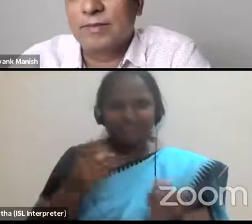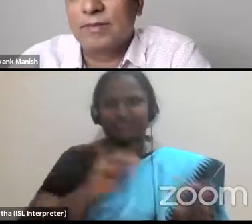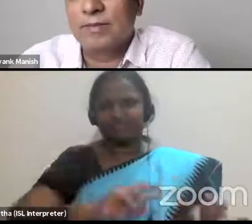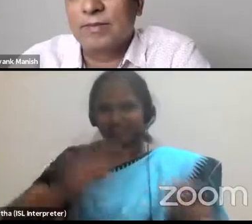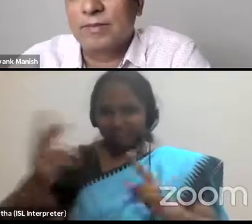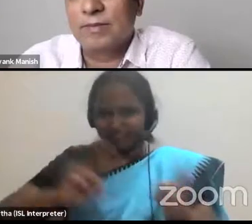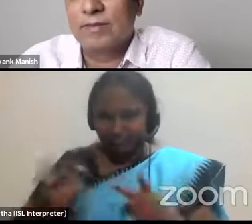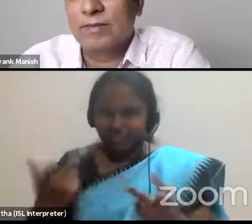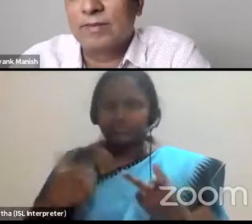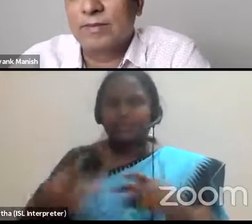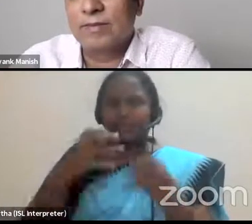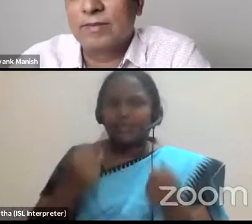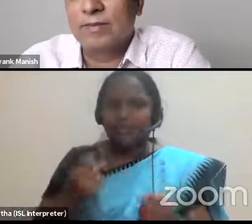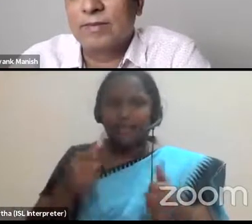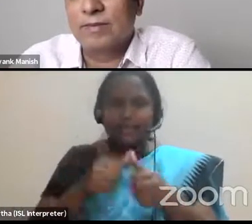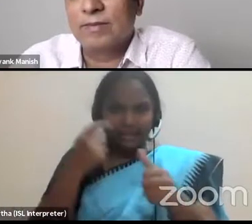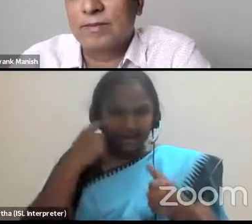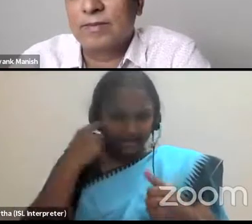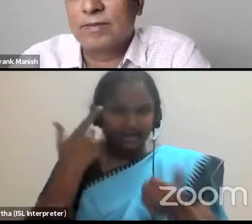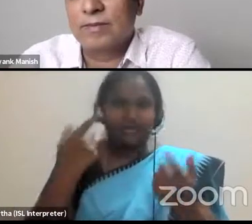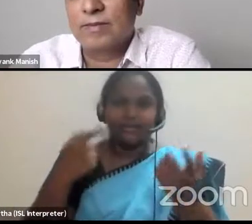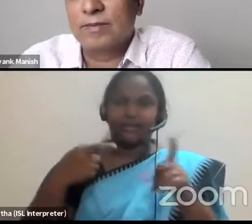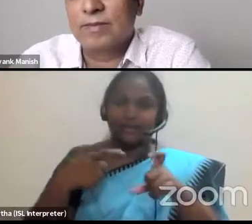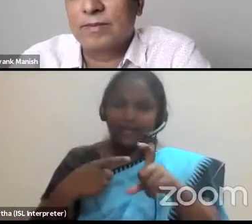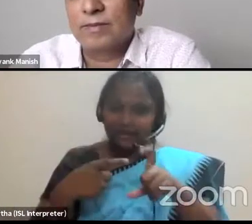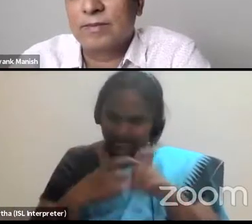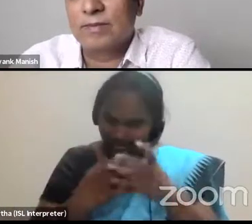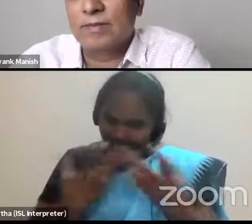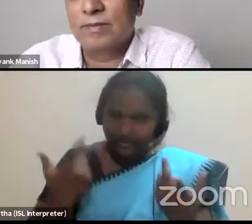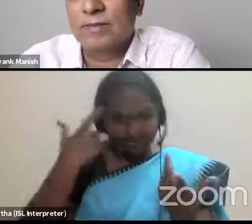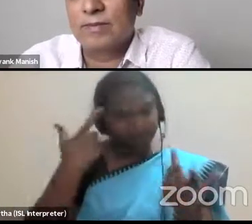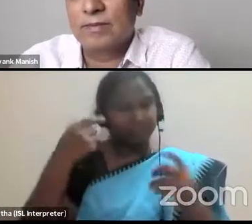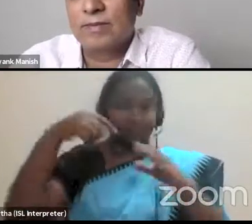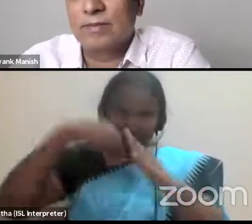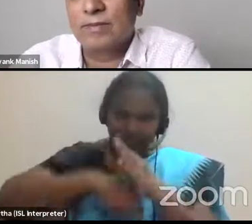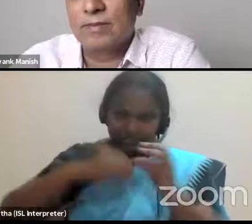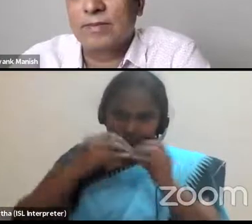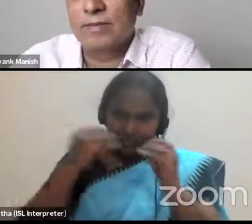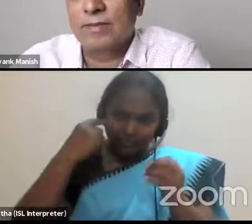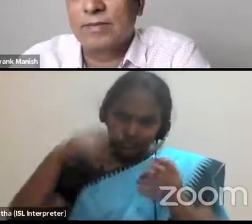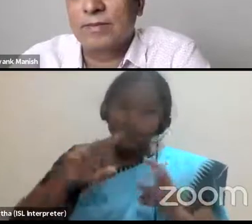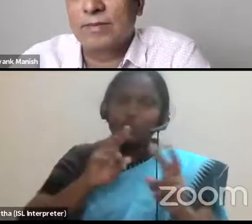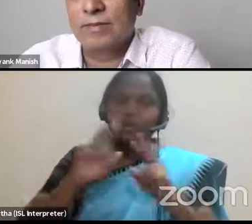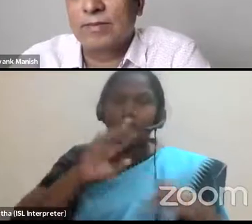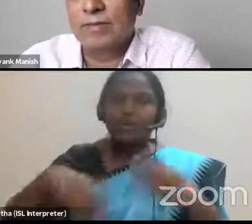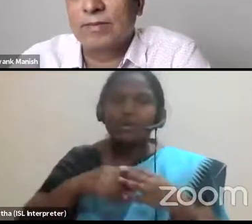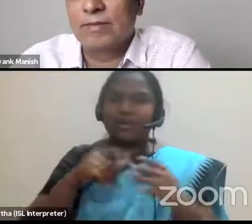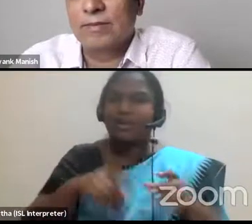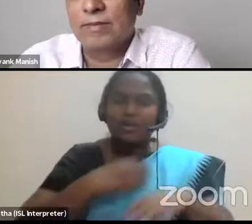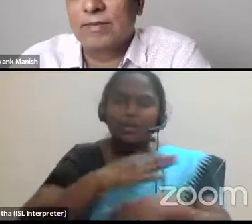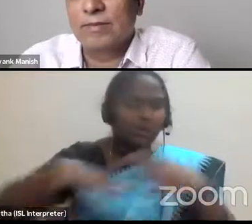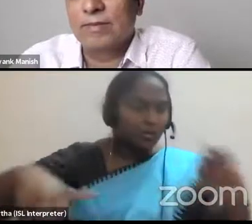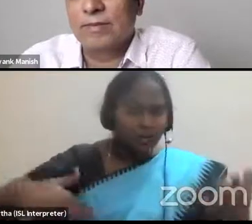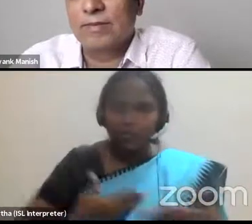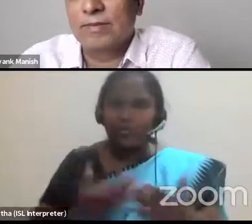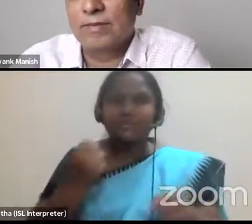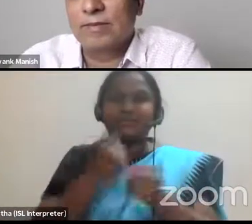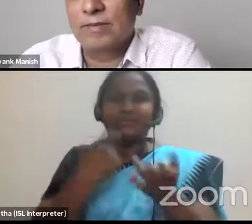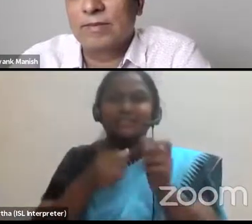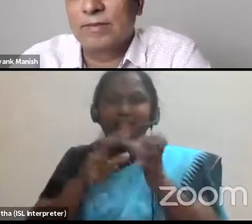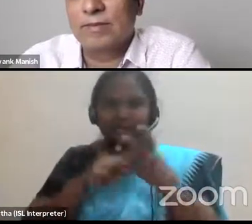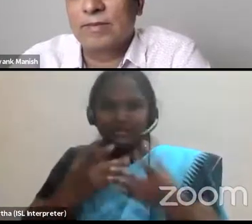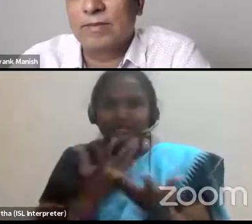transparency. We should have this AI ethics. We should have this biases that Rekha talked about. So whole gamut of things. So